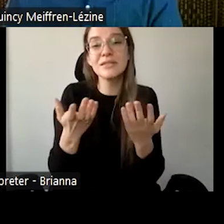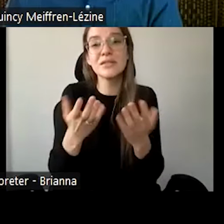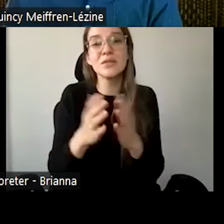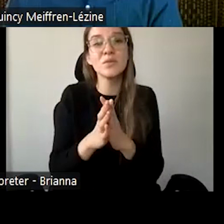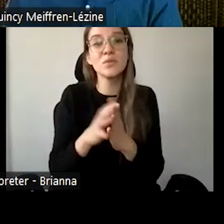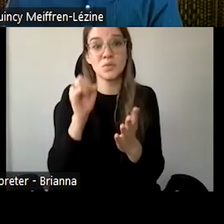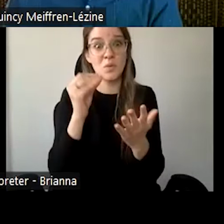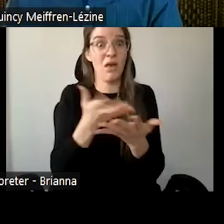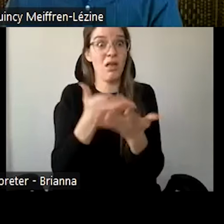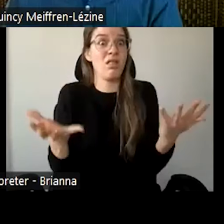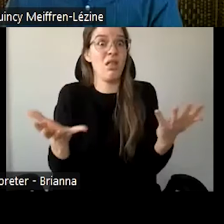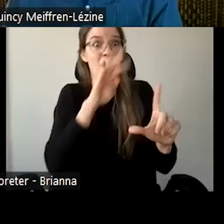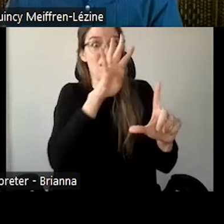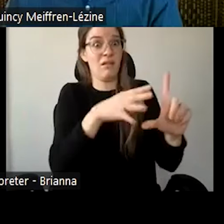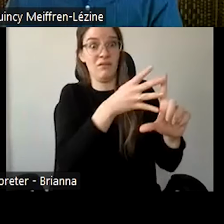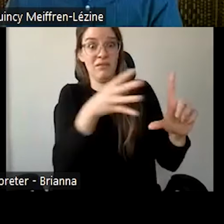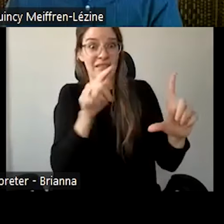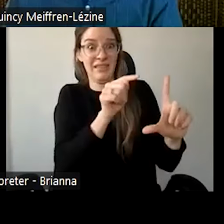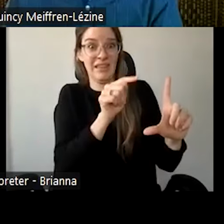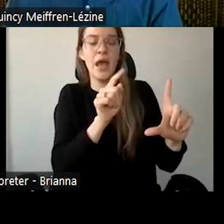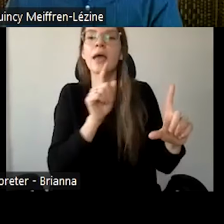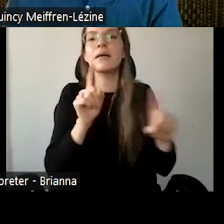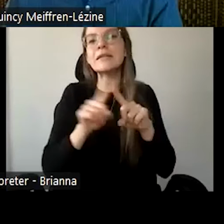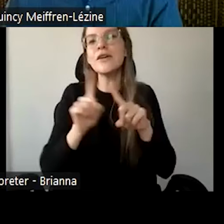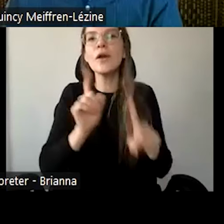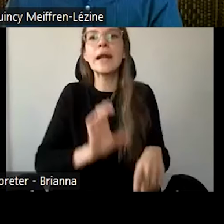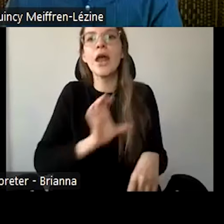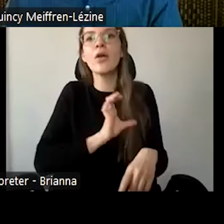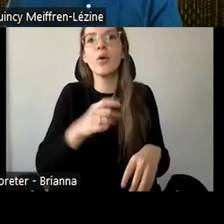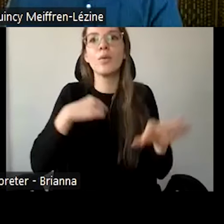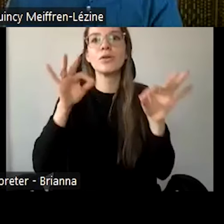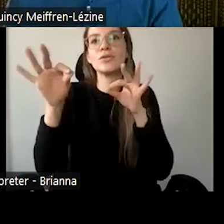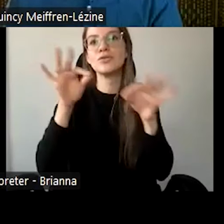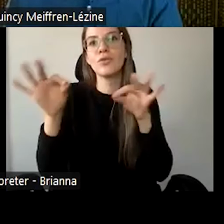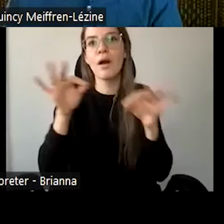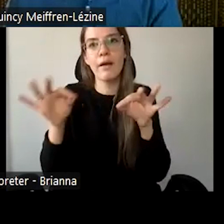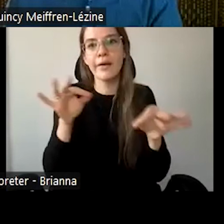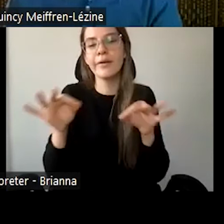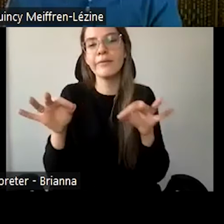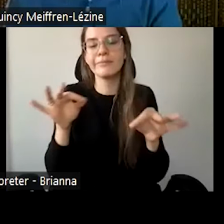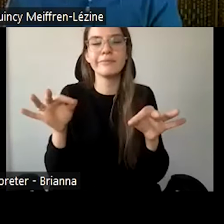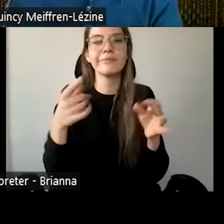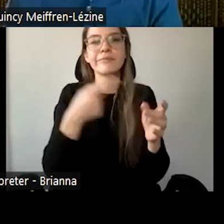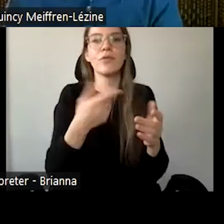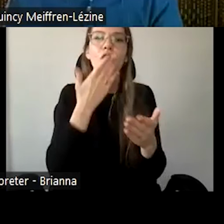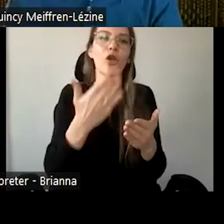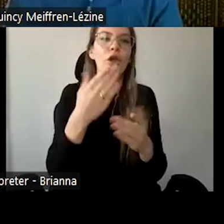these characteristics that we might describe as having an